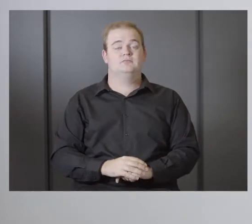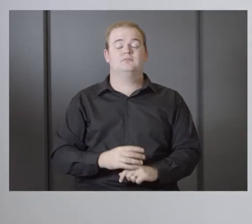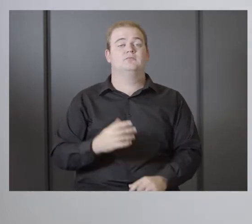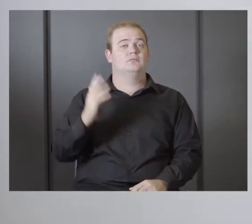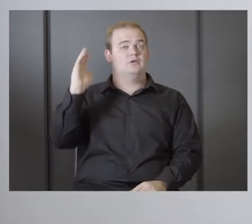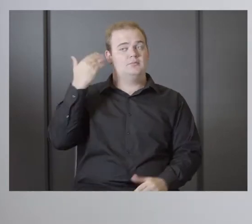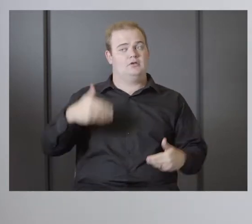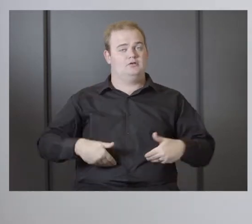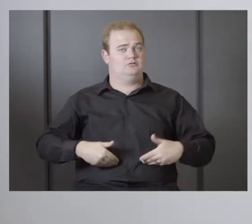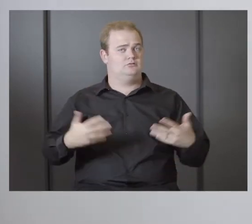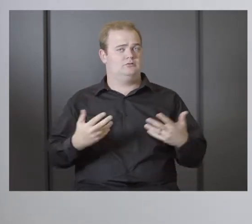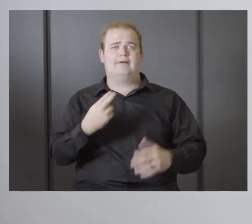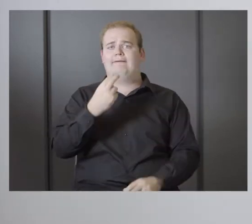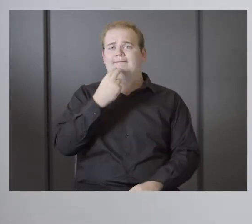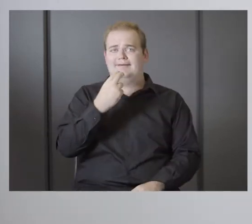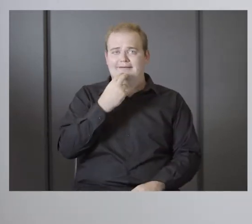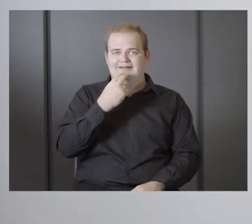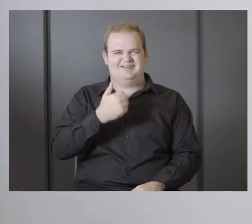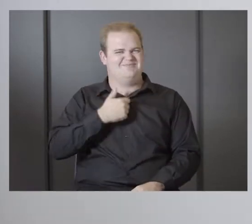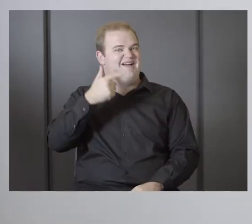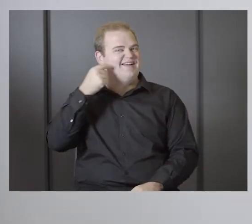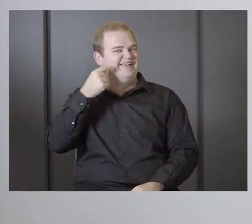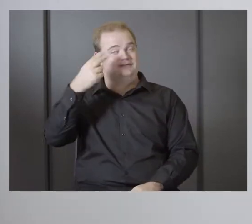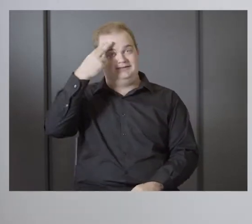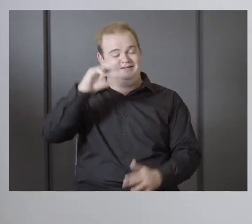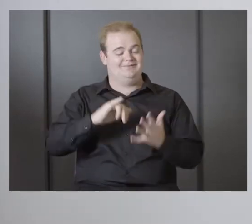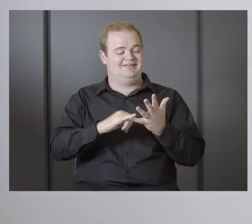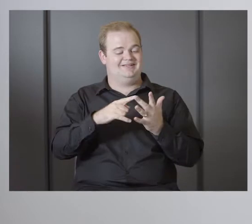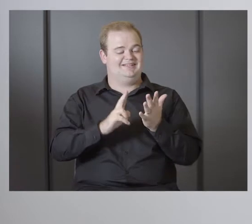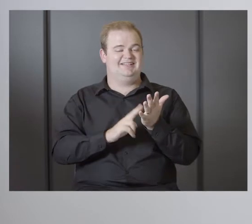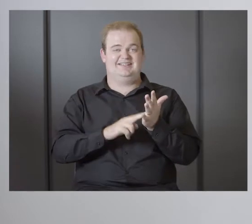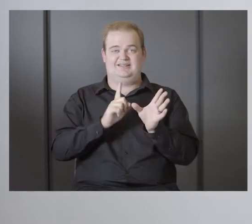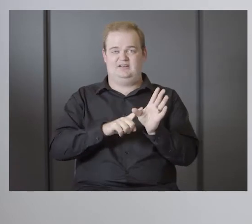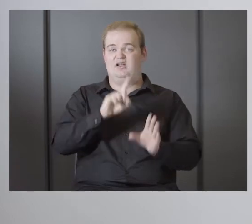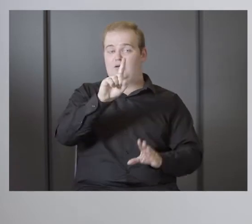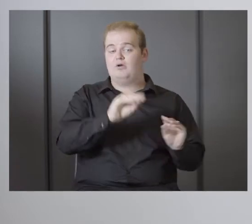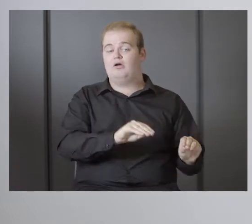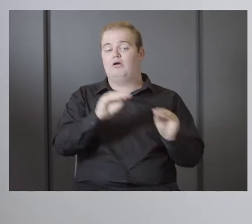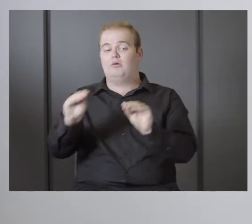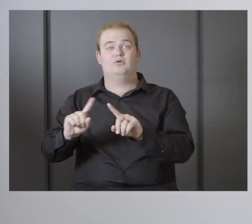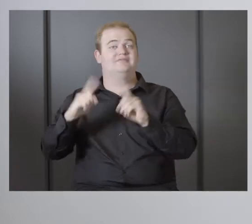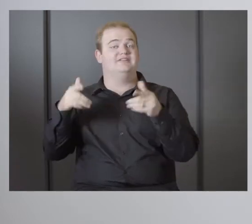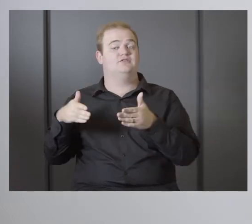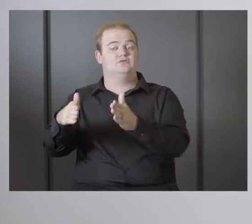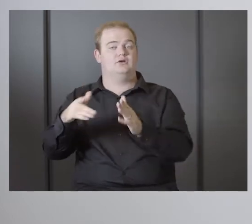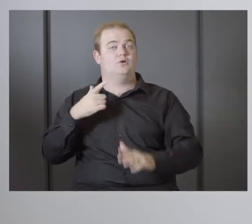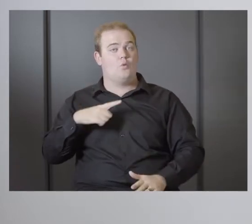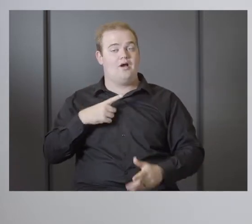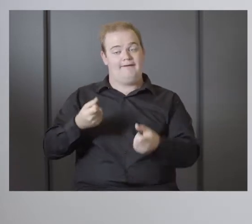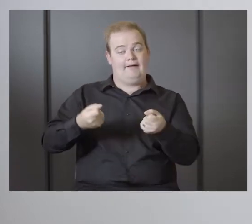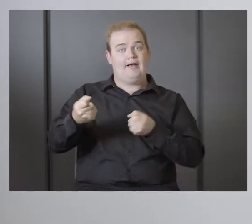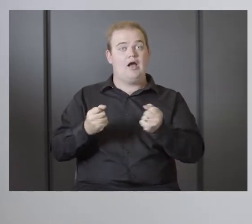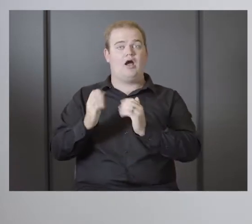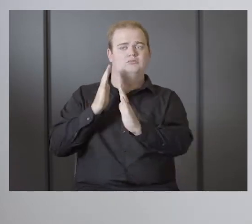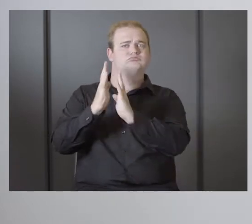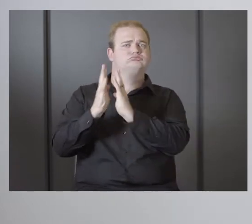on Adelaide and my cat's name was Simmy, but then we moved to Sample Smith Street because there's not